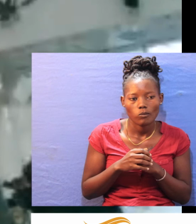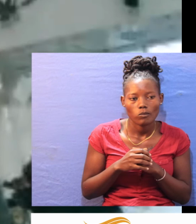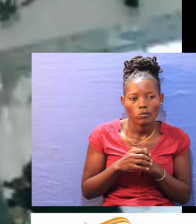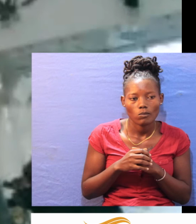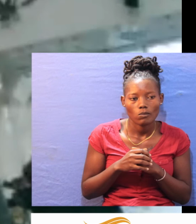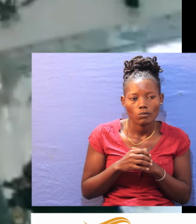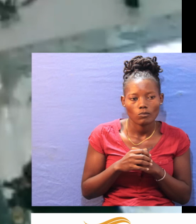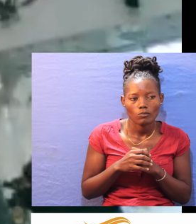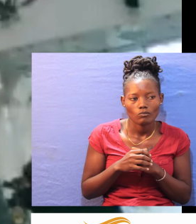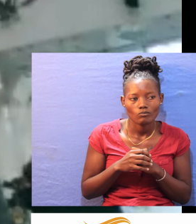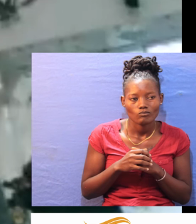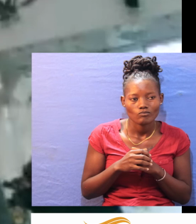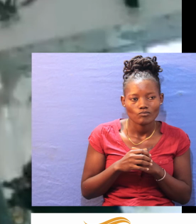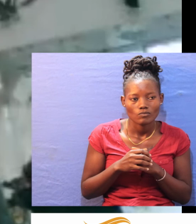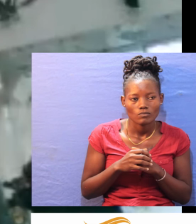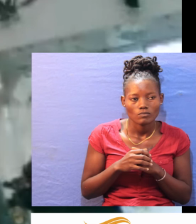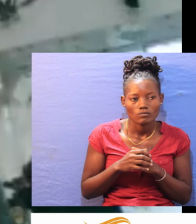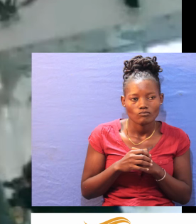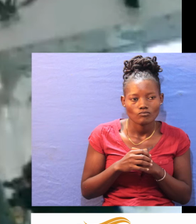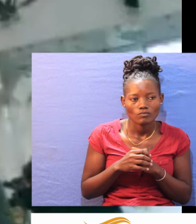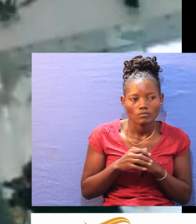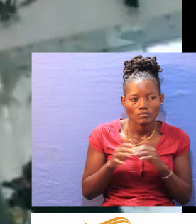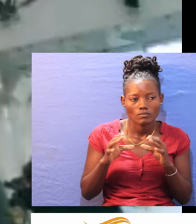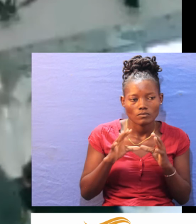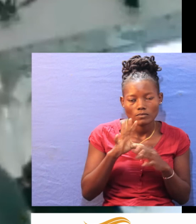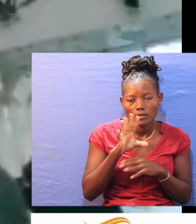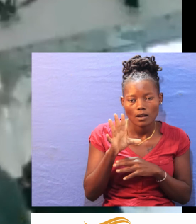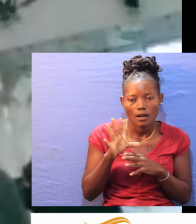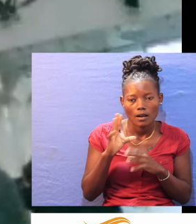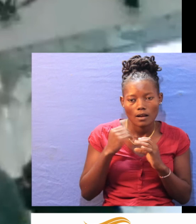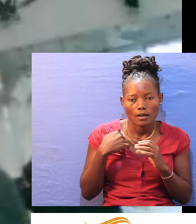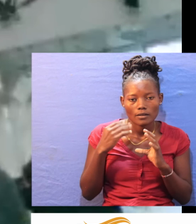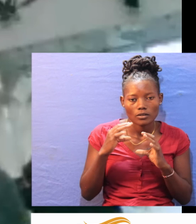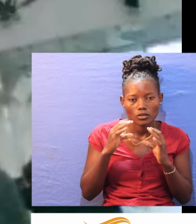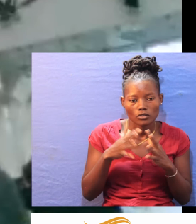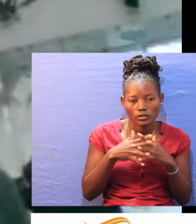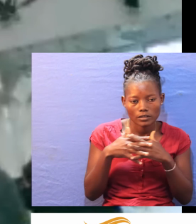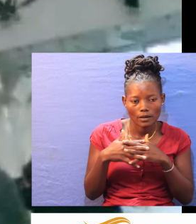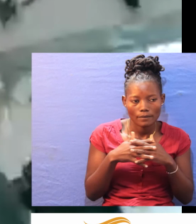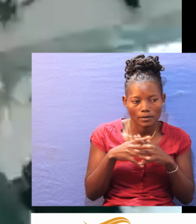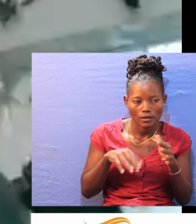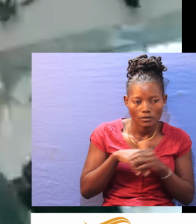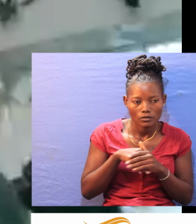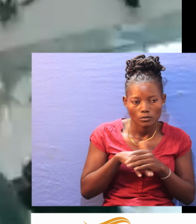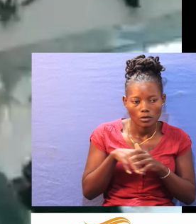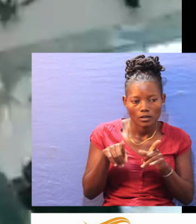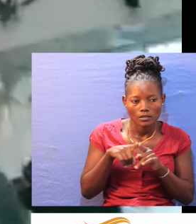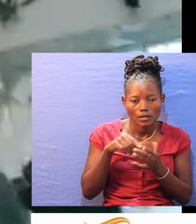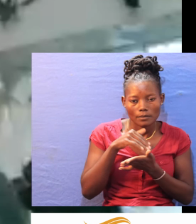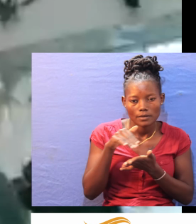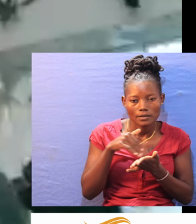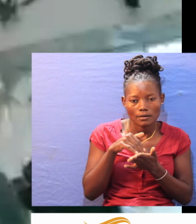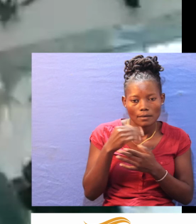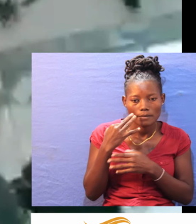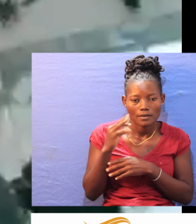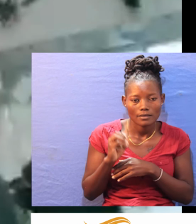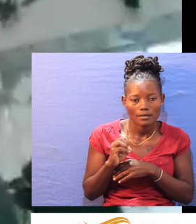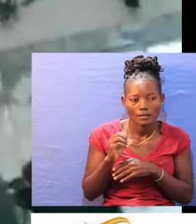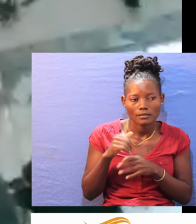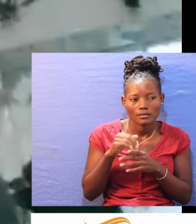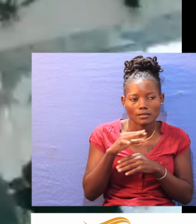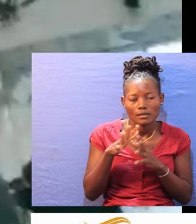um, I coached American football some, and even in my mid 30s, I went back as what's known in the U.S.